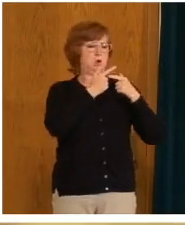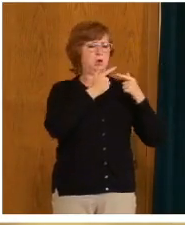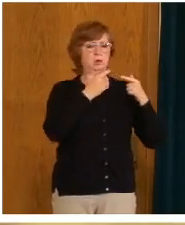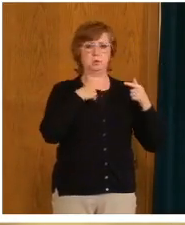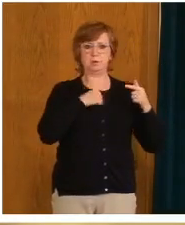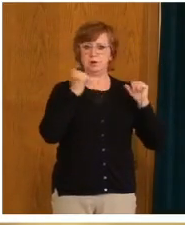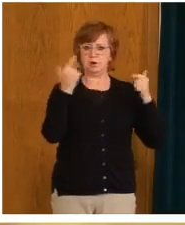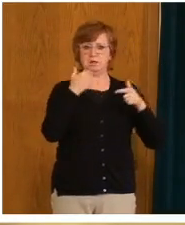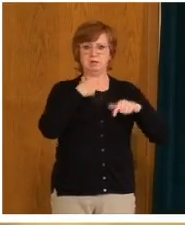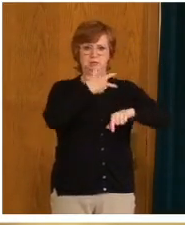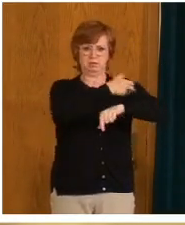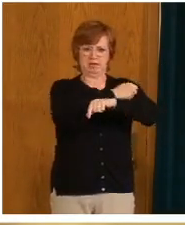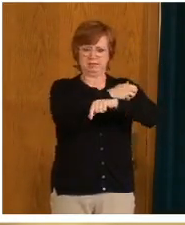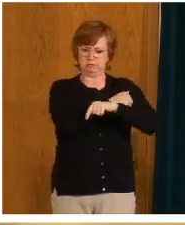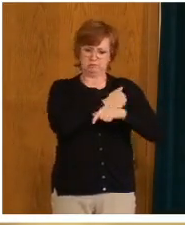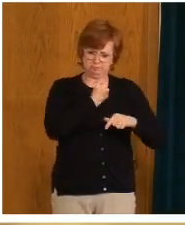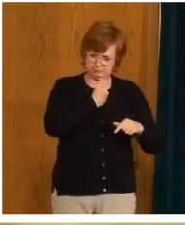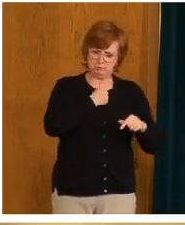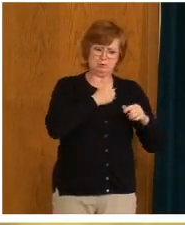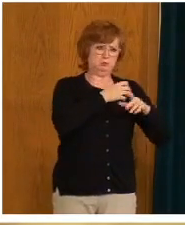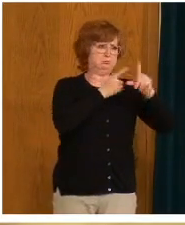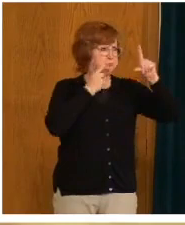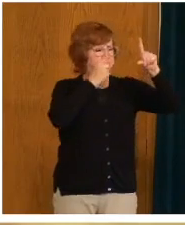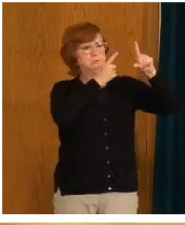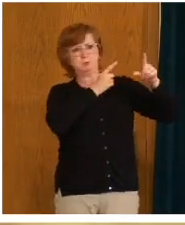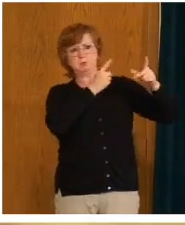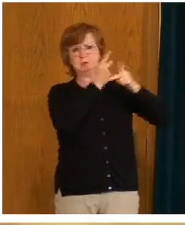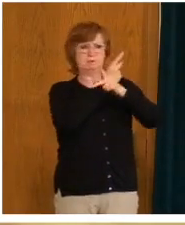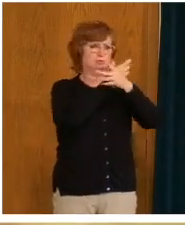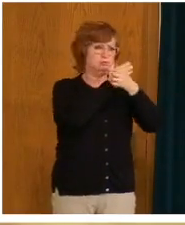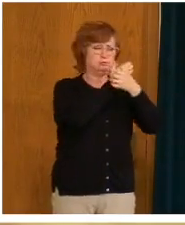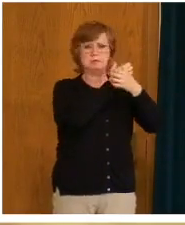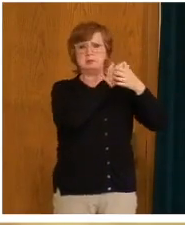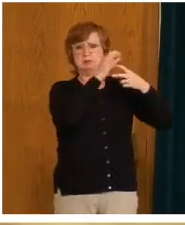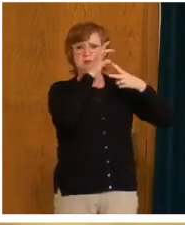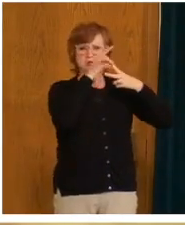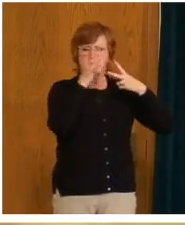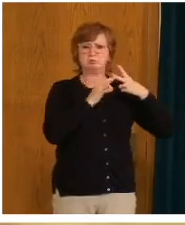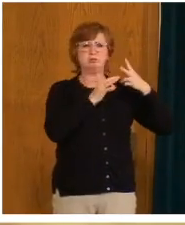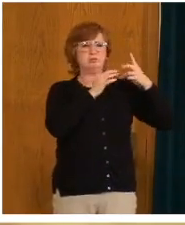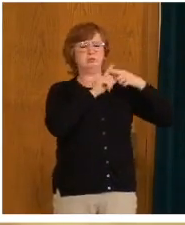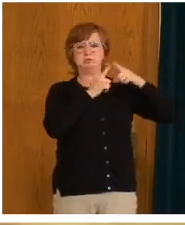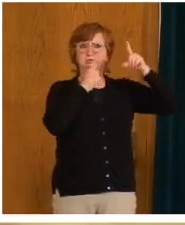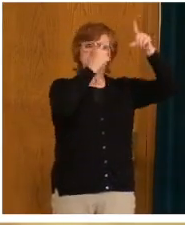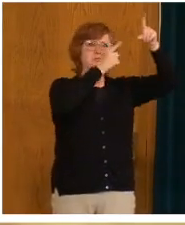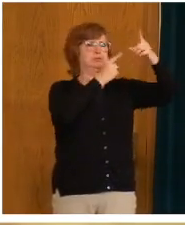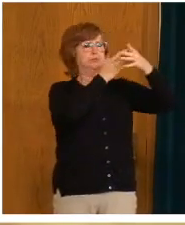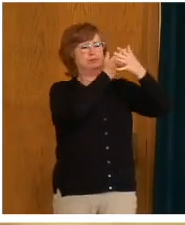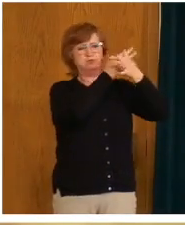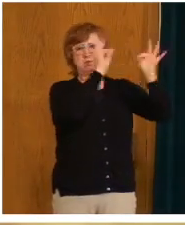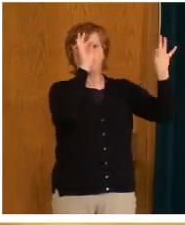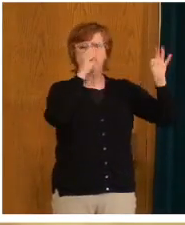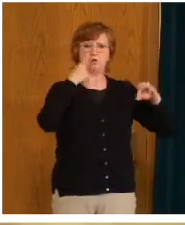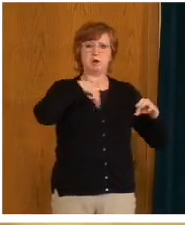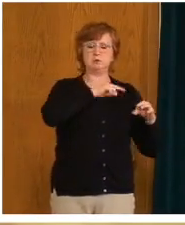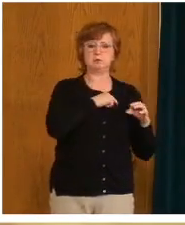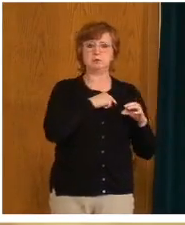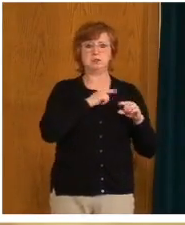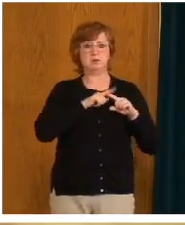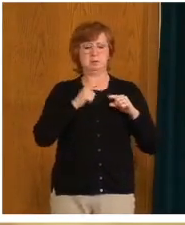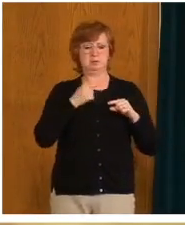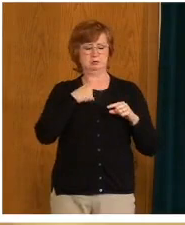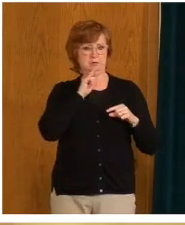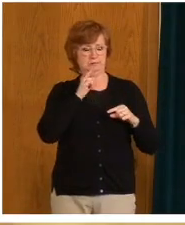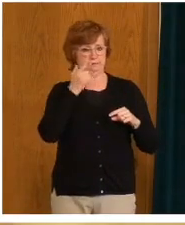that I even have to sit here and mention this, but I guess I do. Vaccines work. Vaccines